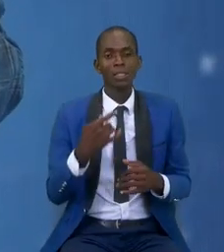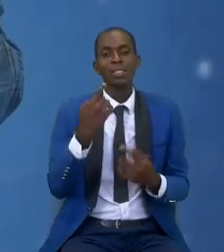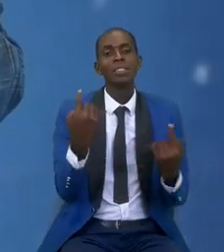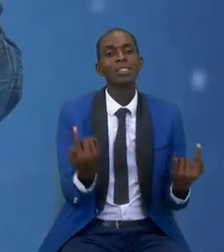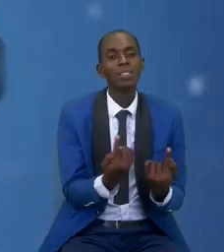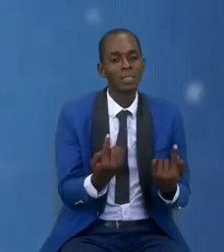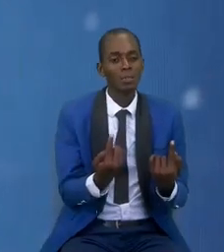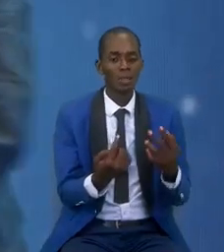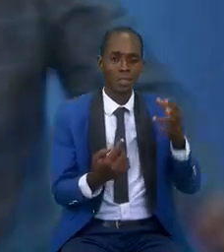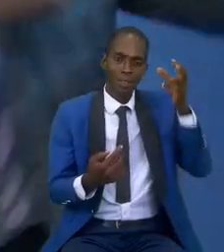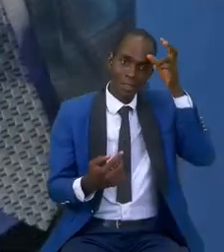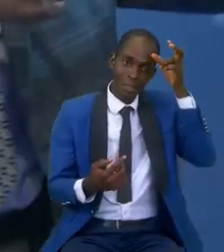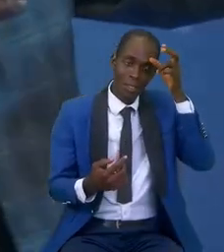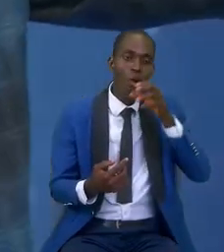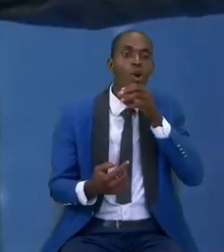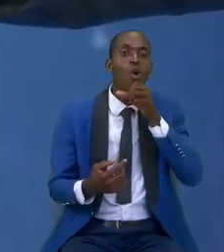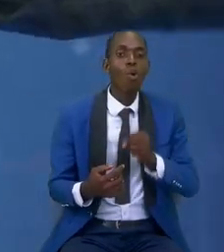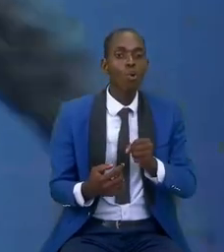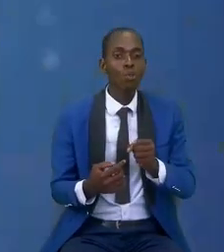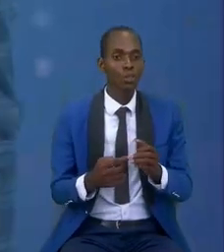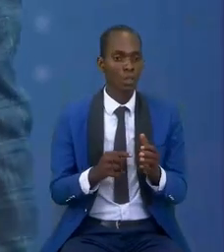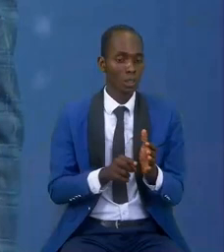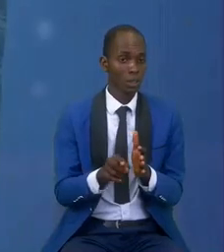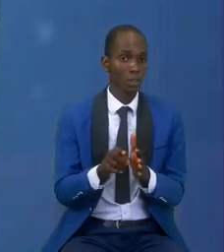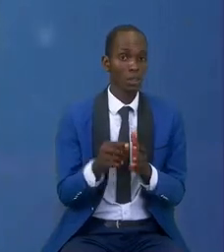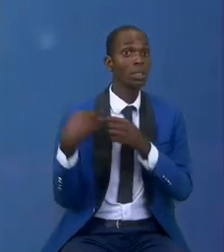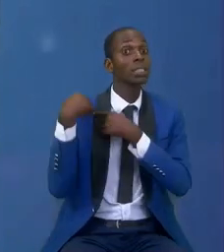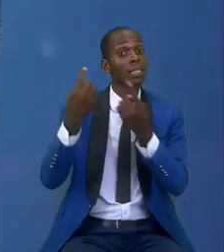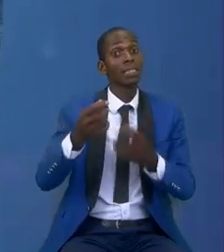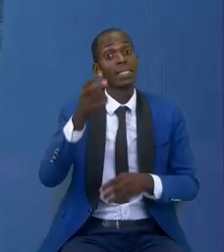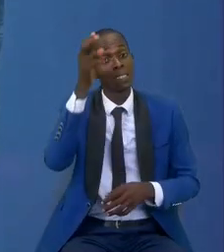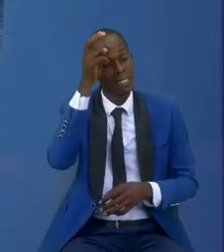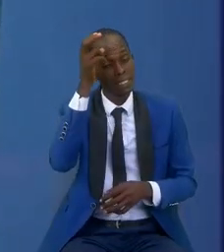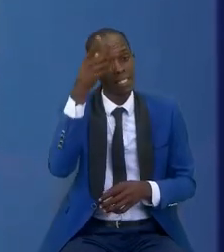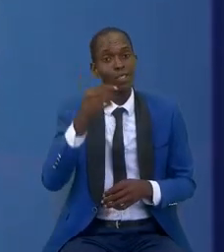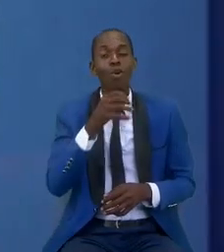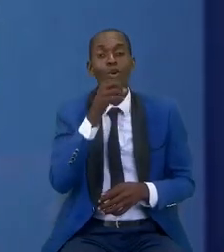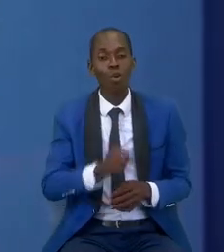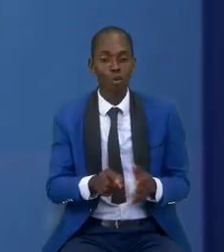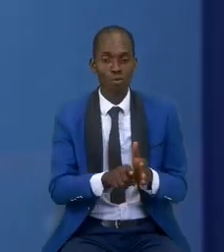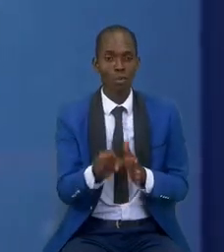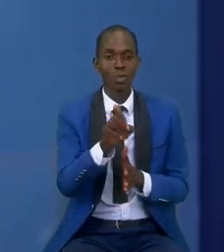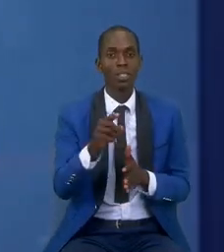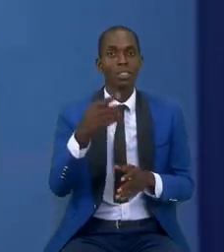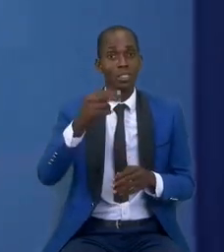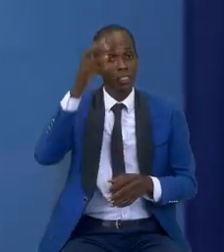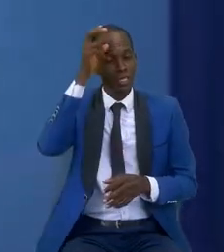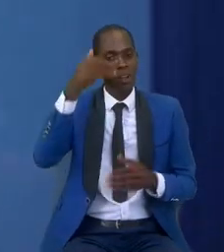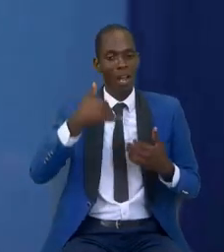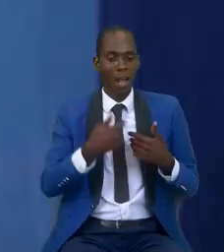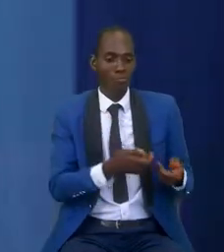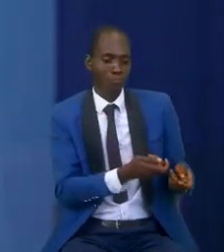the dragon has pulled us away from the place of peace and Assurance